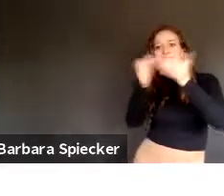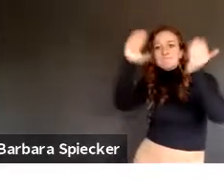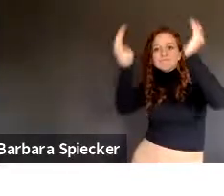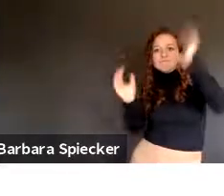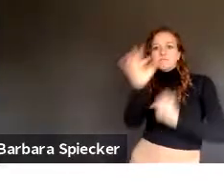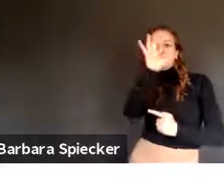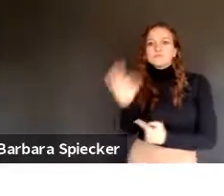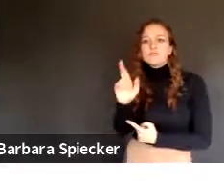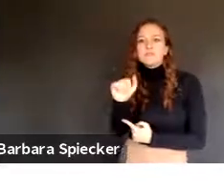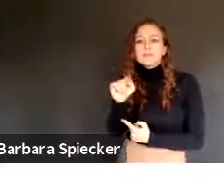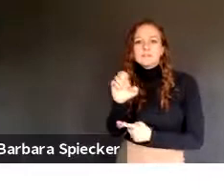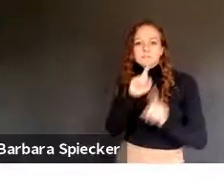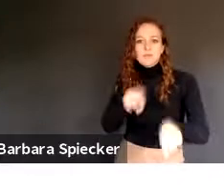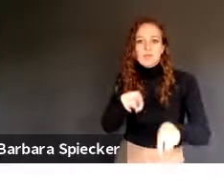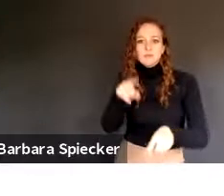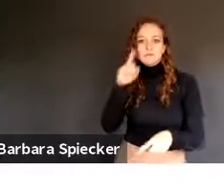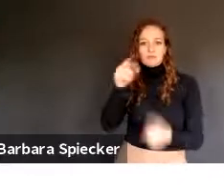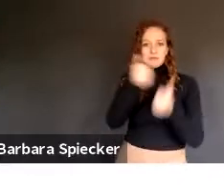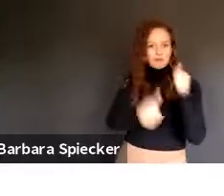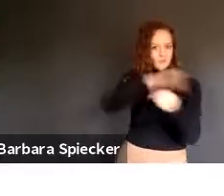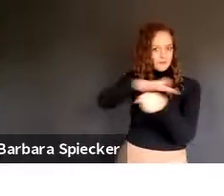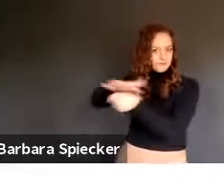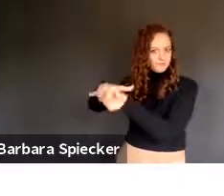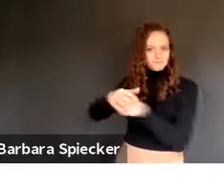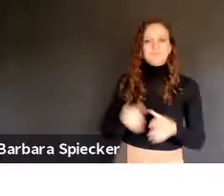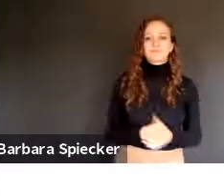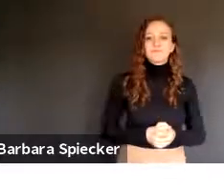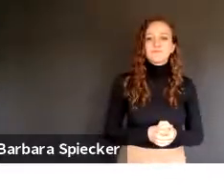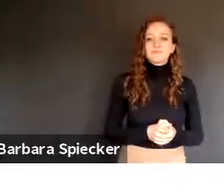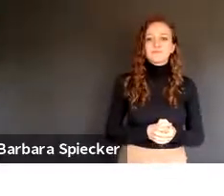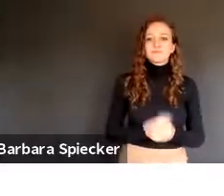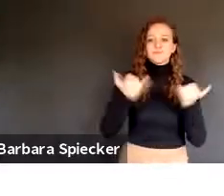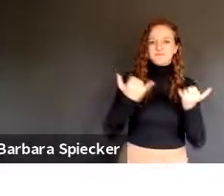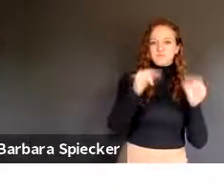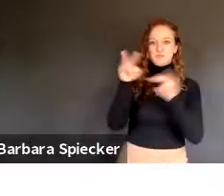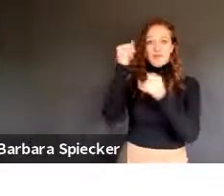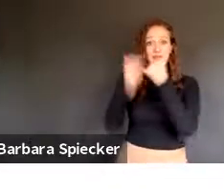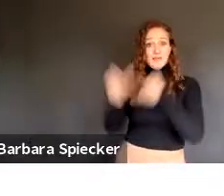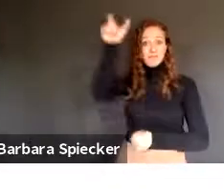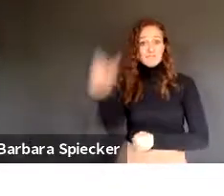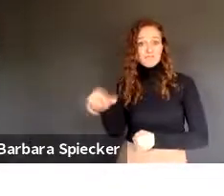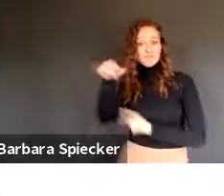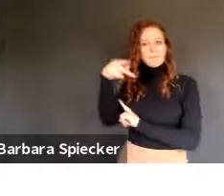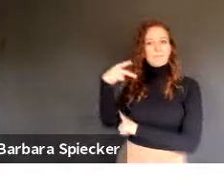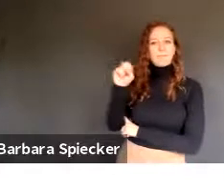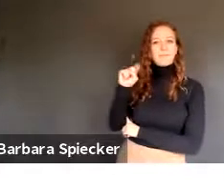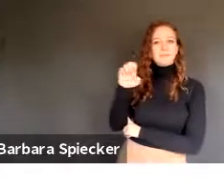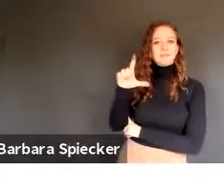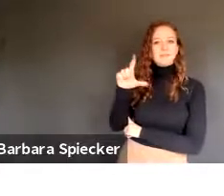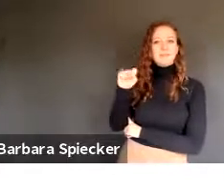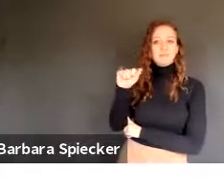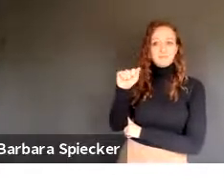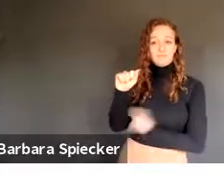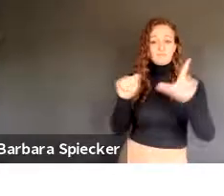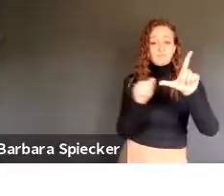of each site at origin so that you can just quickly and easily compare the rate of responses that we saw among the sites. Now let's look at